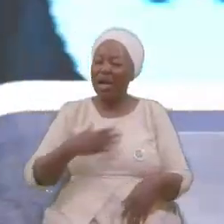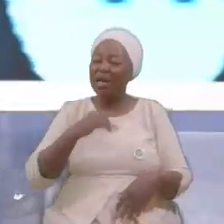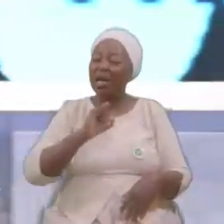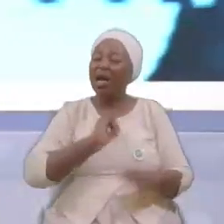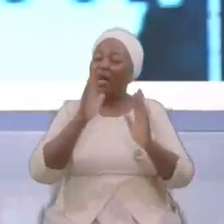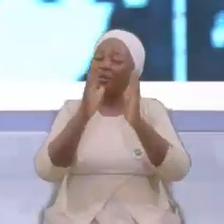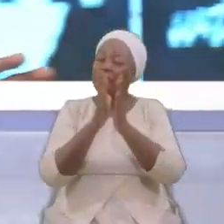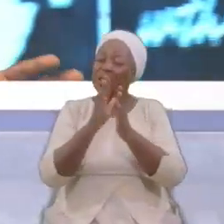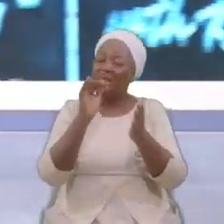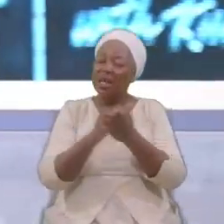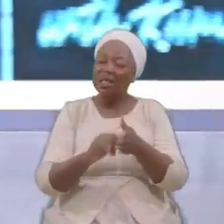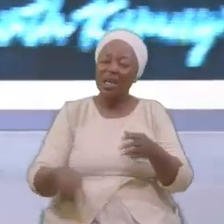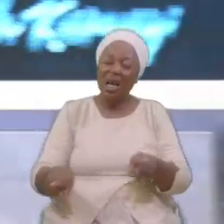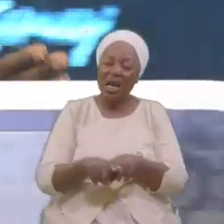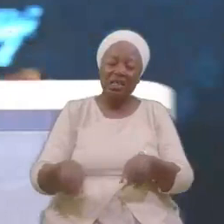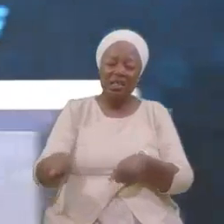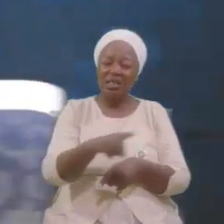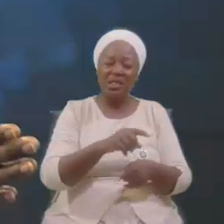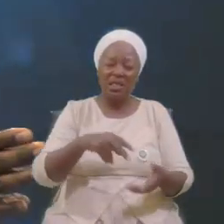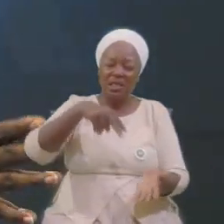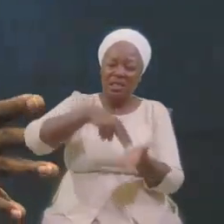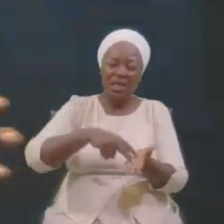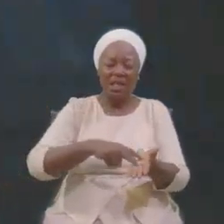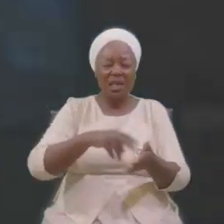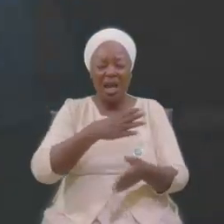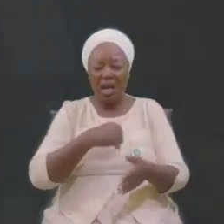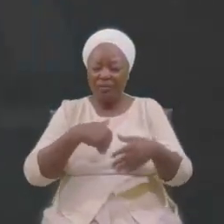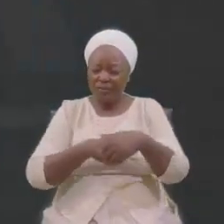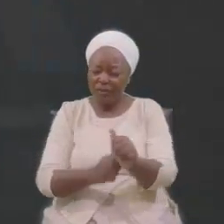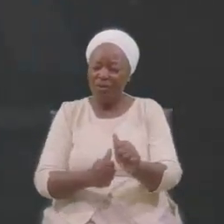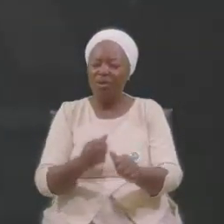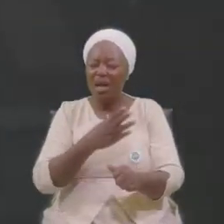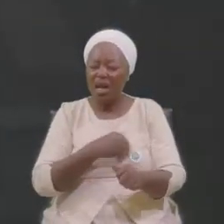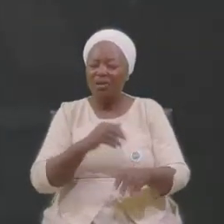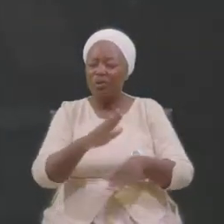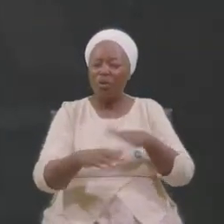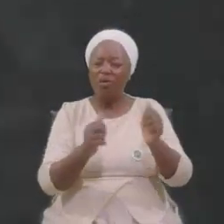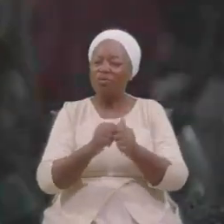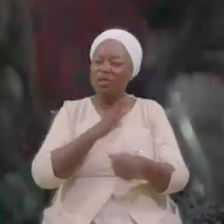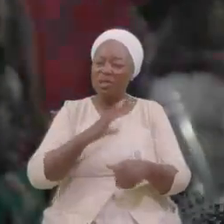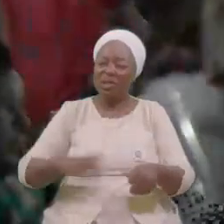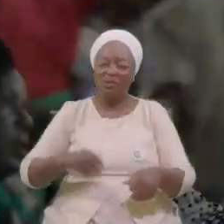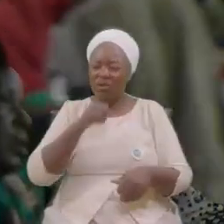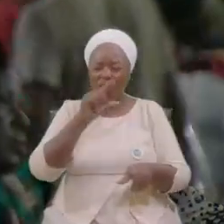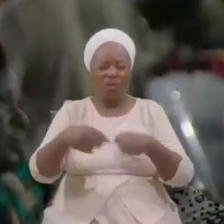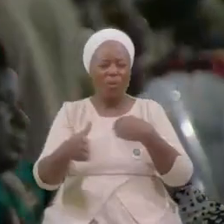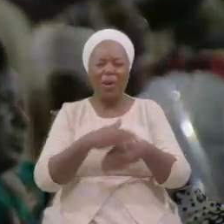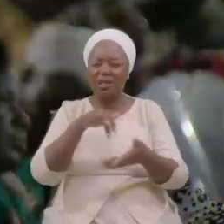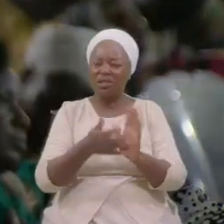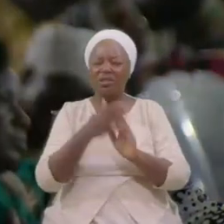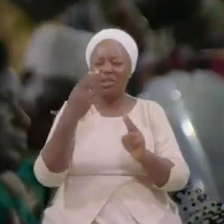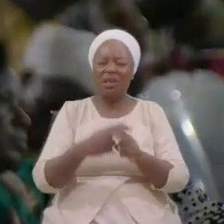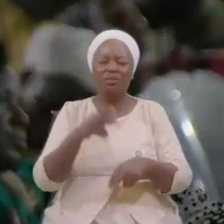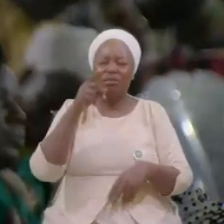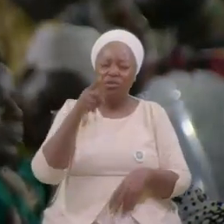they rise, as they follow, as they walk with Christ, they will not fall back. You will